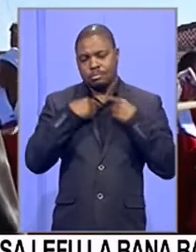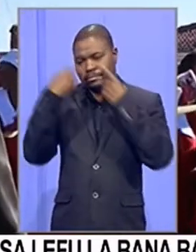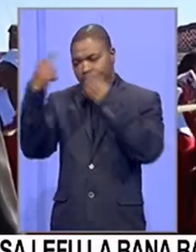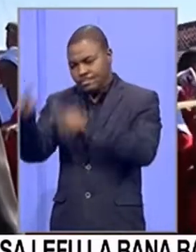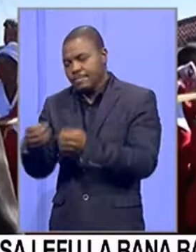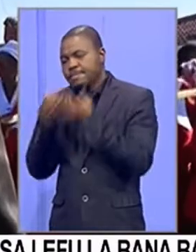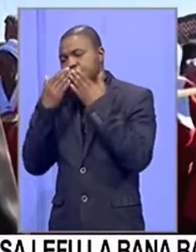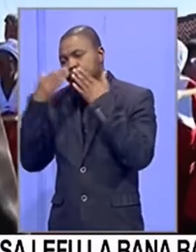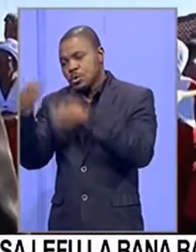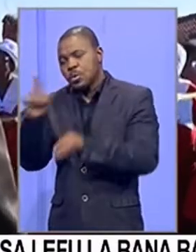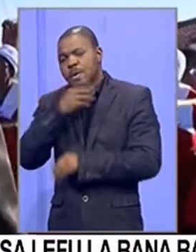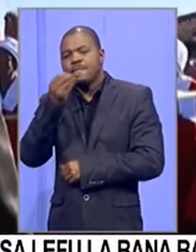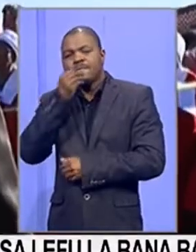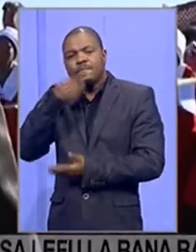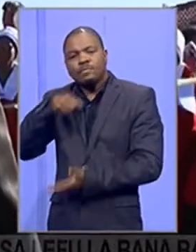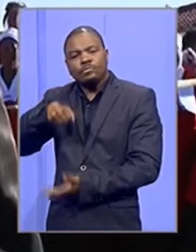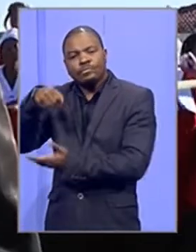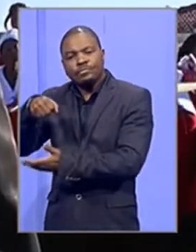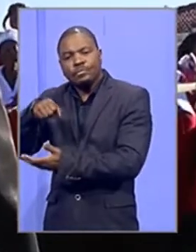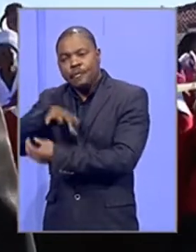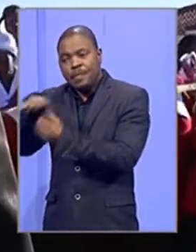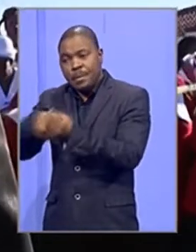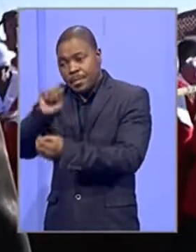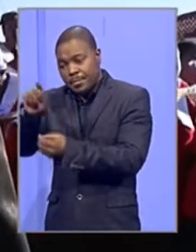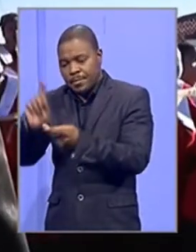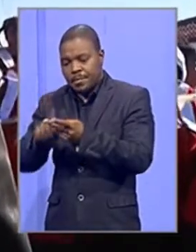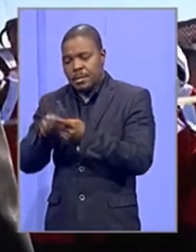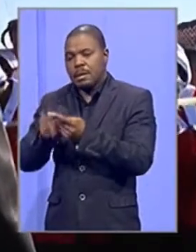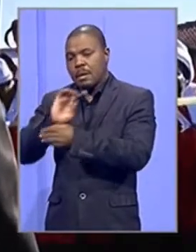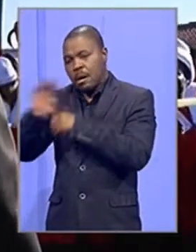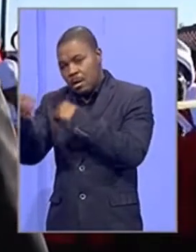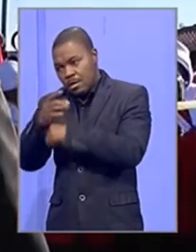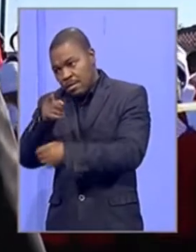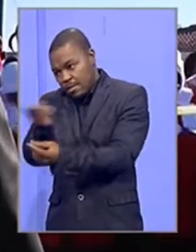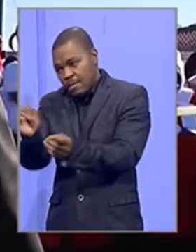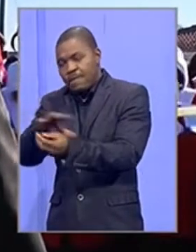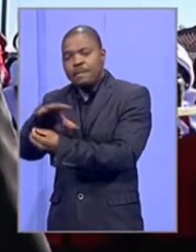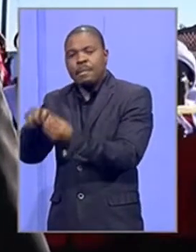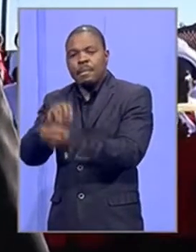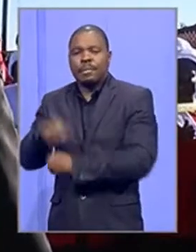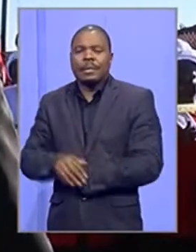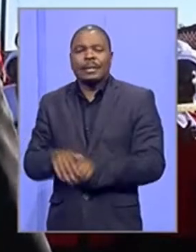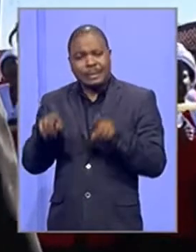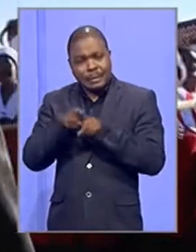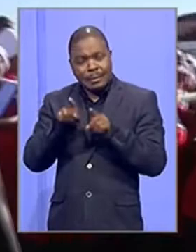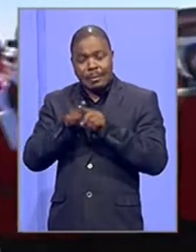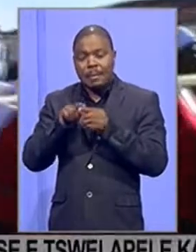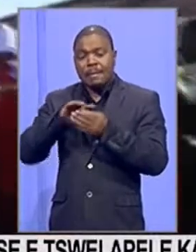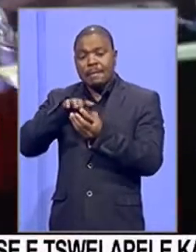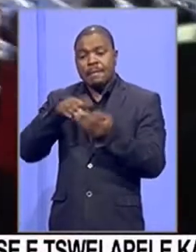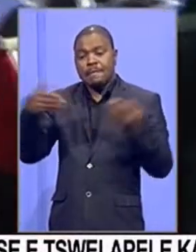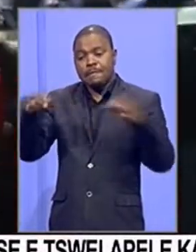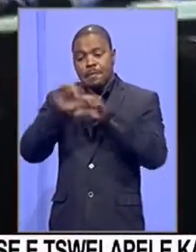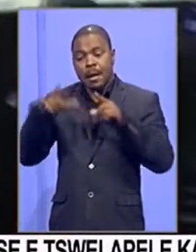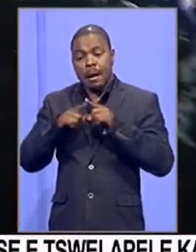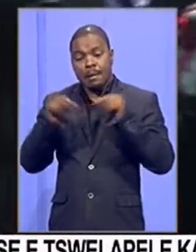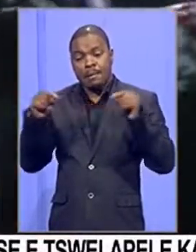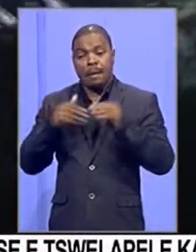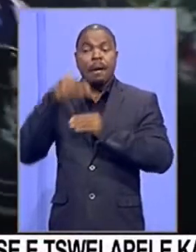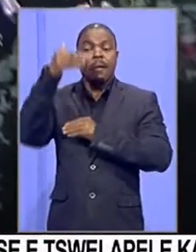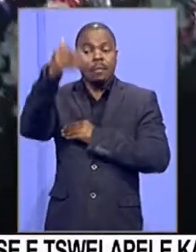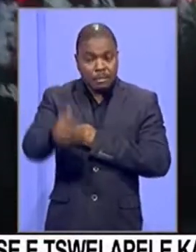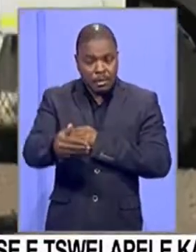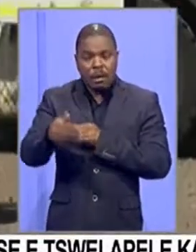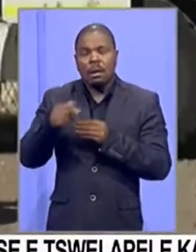provide groceries for the families. We provide counseling to the families, and even post funerals we will be